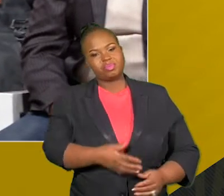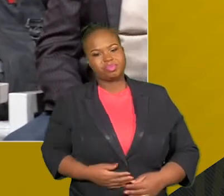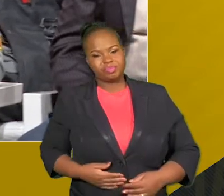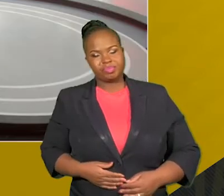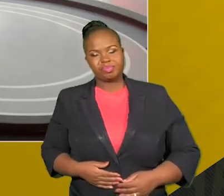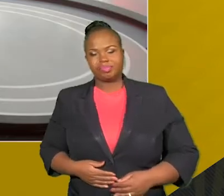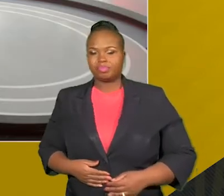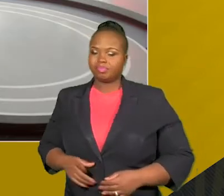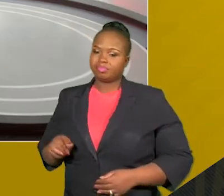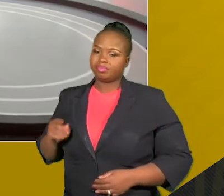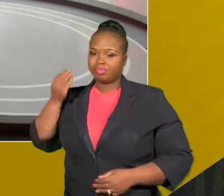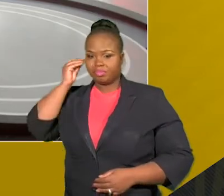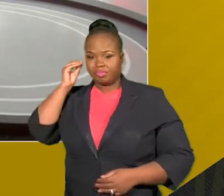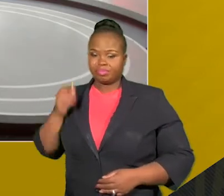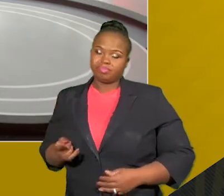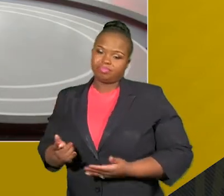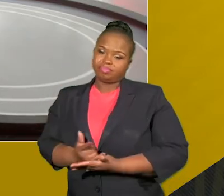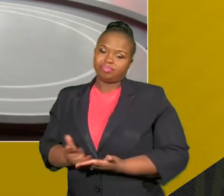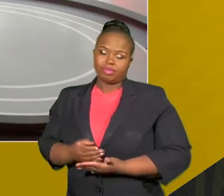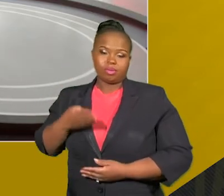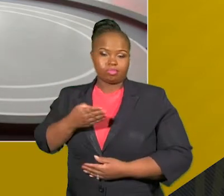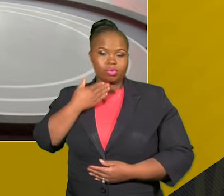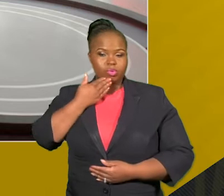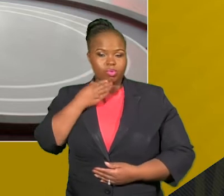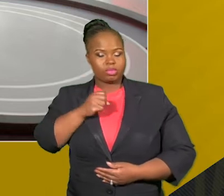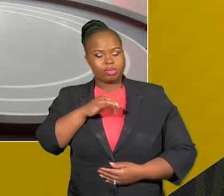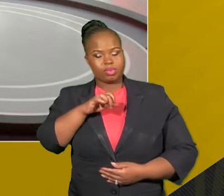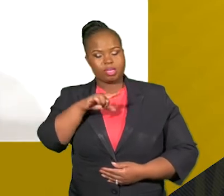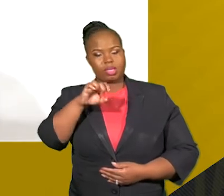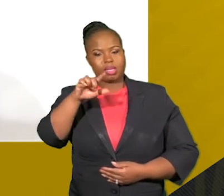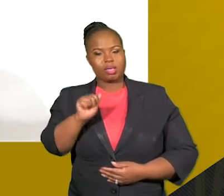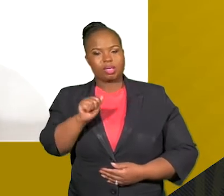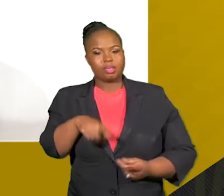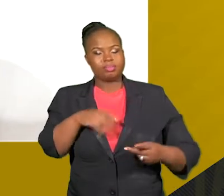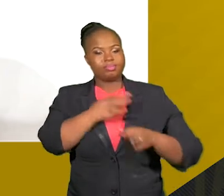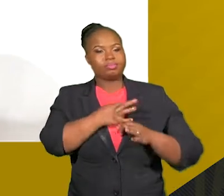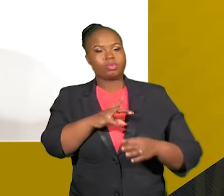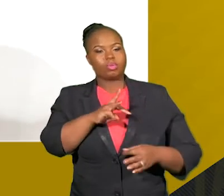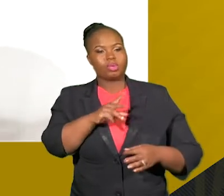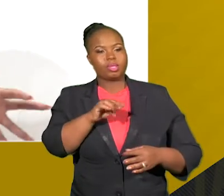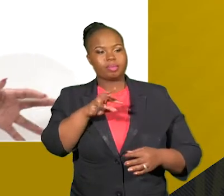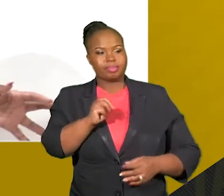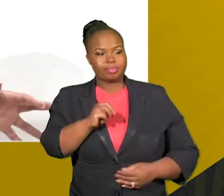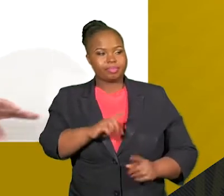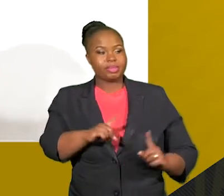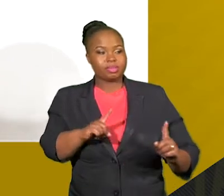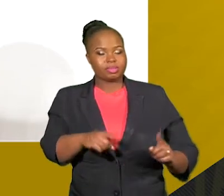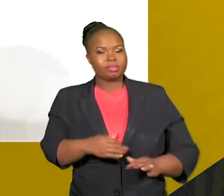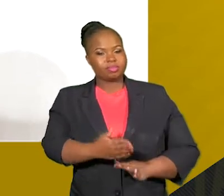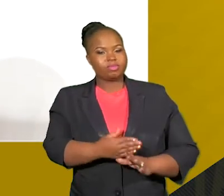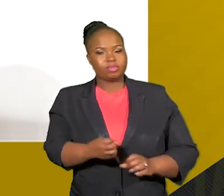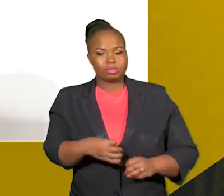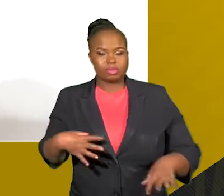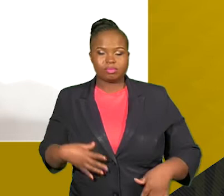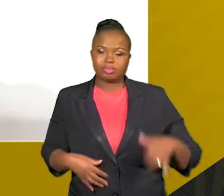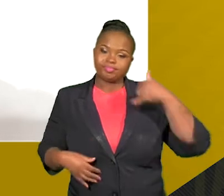let's go to you. All right, it's interesting. We're having the conversation on the couch. We're joined by Siyale Bukulele Gentile and Thetha William Gomezulu. But before we come back to the couch, we do